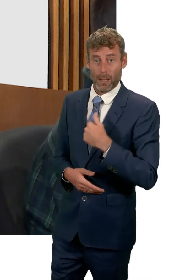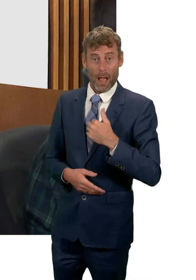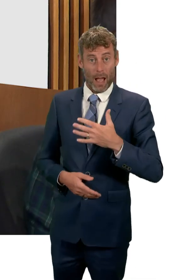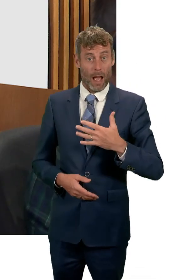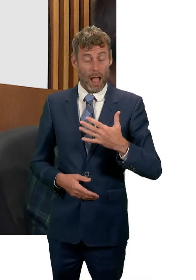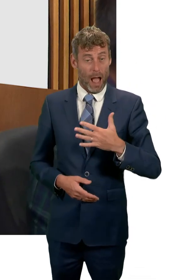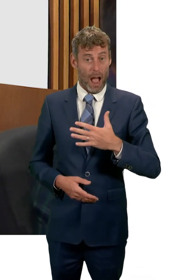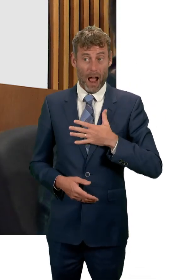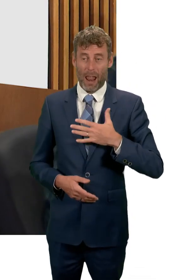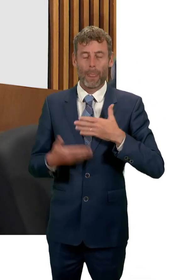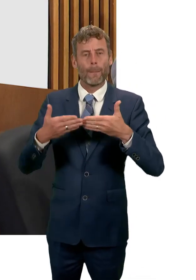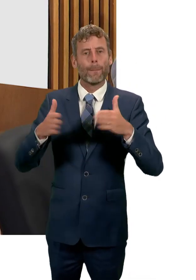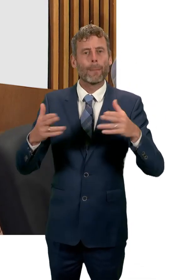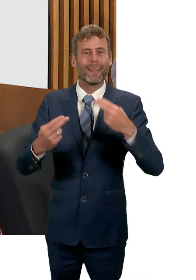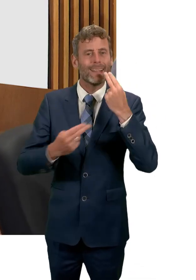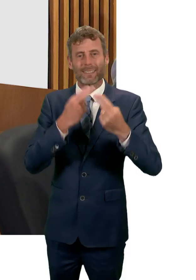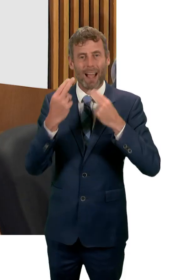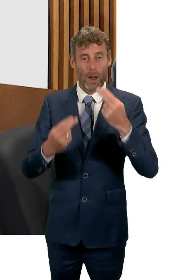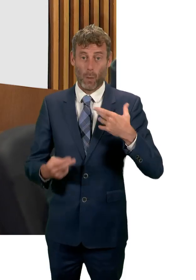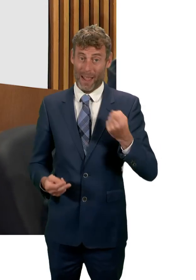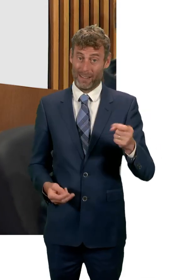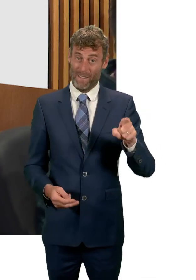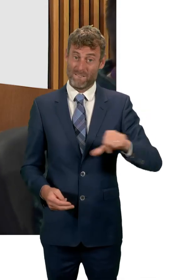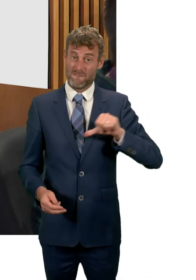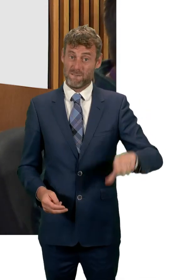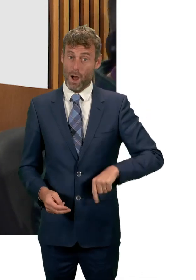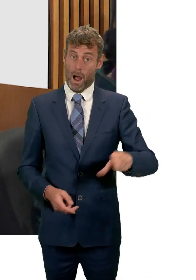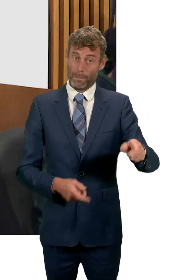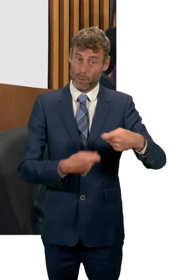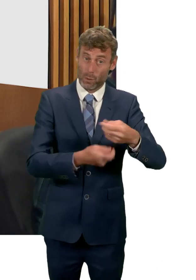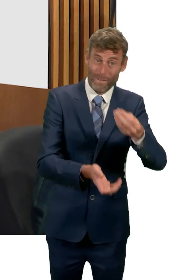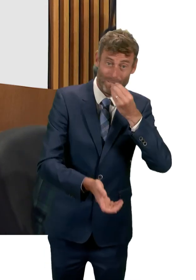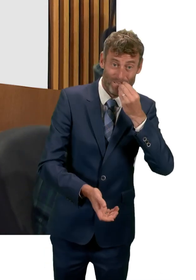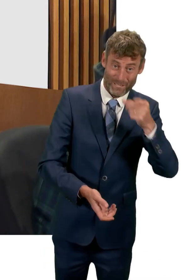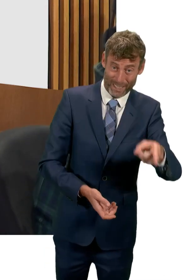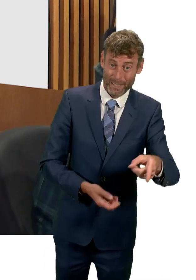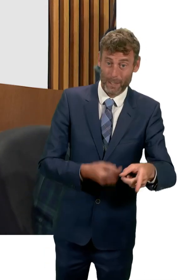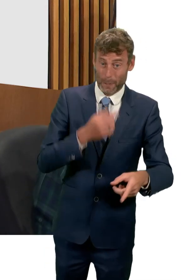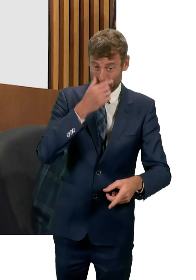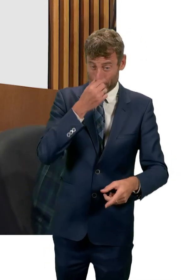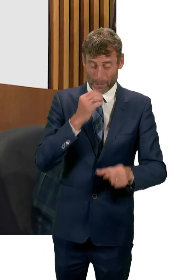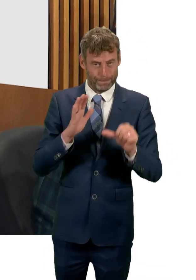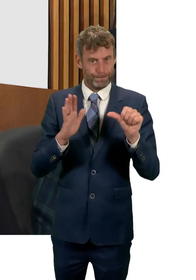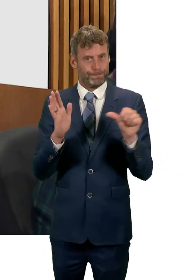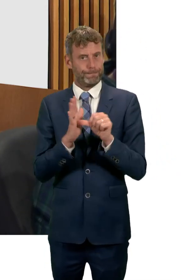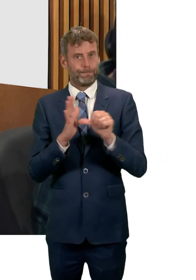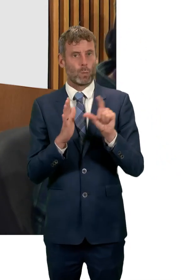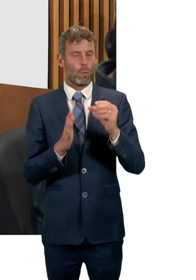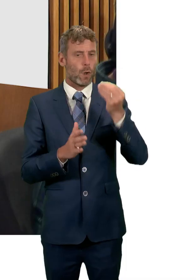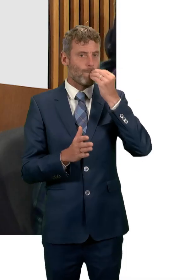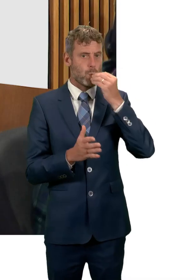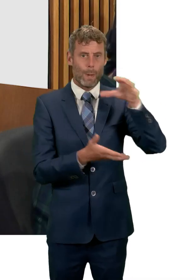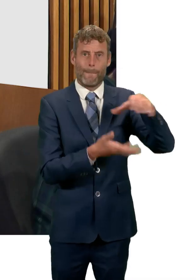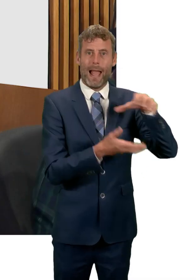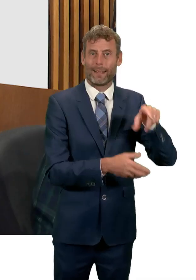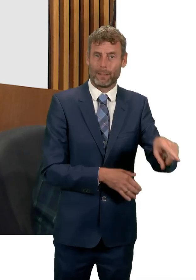far more people fed in the Sikh temple than we ever had people who actually managed to get food from the food banks. I really think this is an